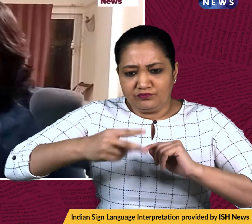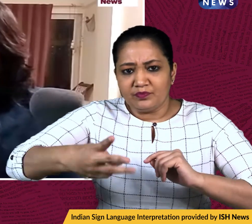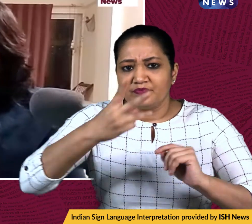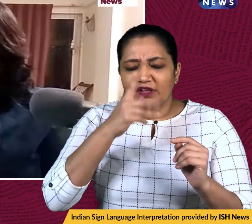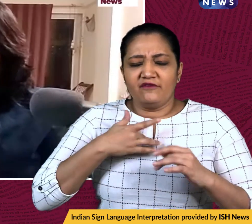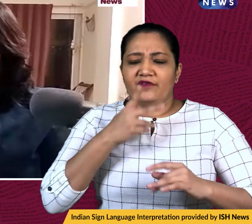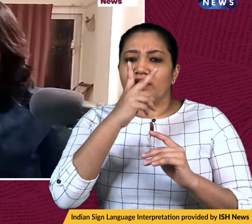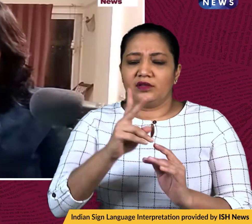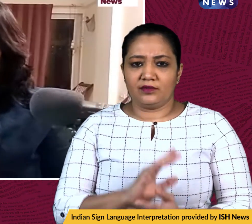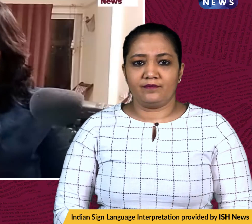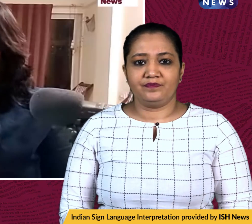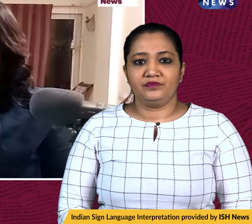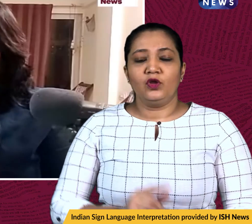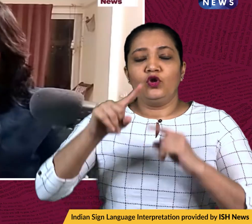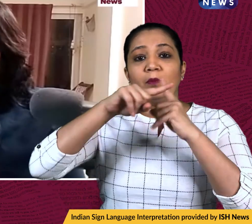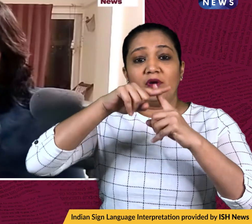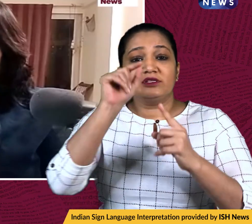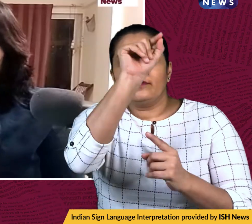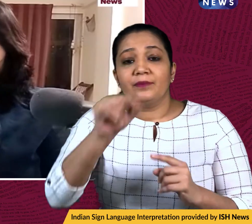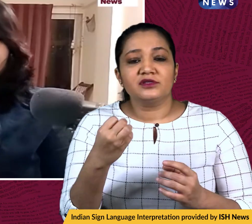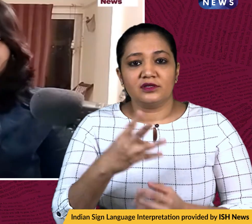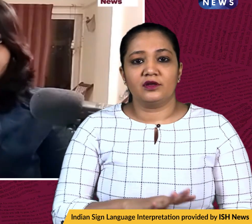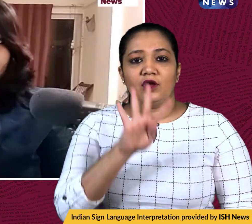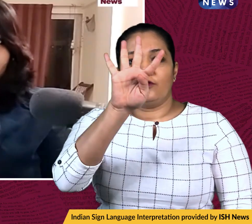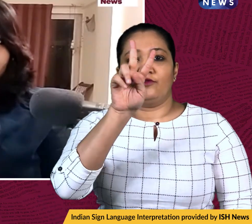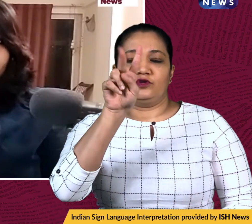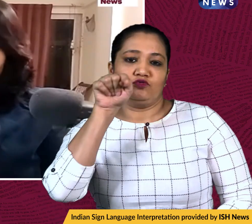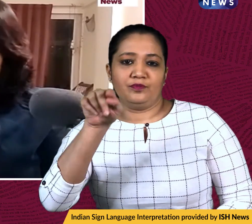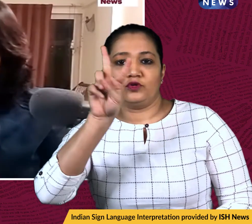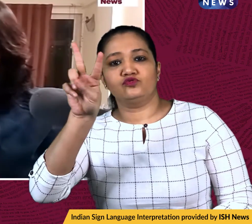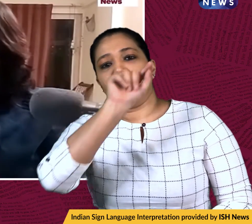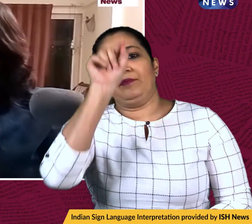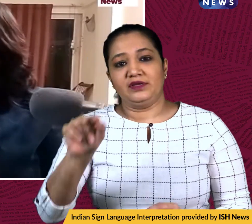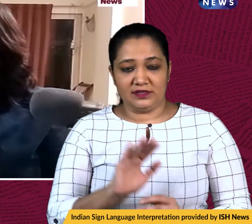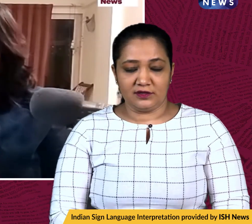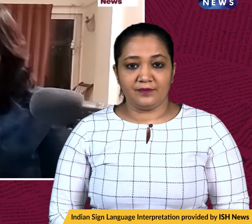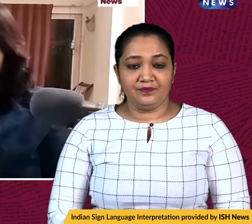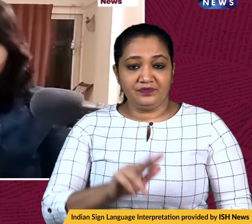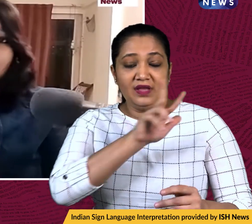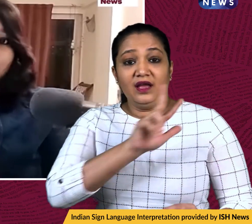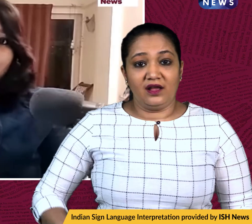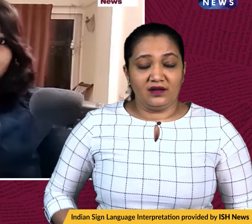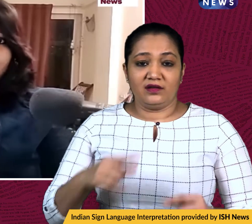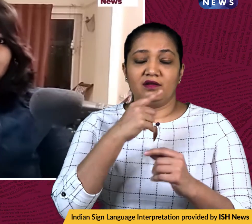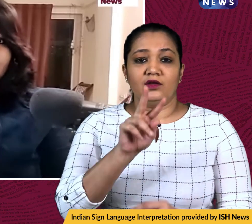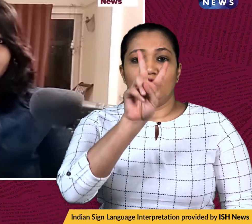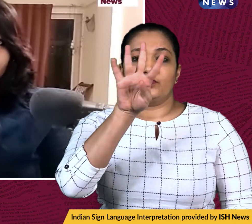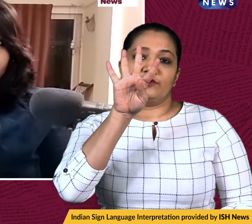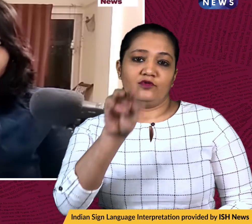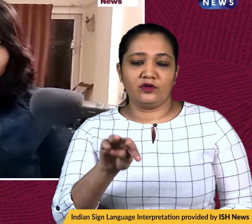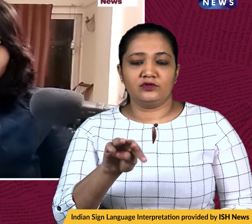next couple of days. The total positivity rate has now reduced to 42.2%. Karnataka has reported